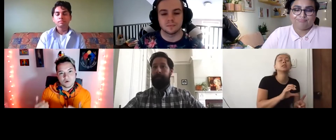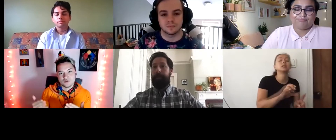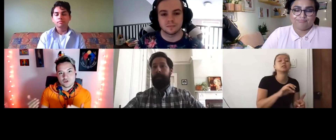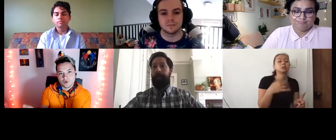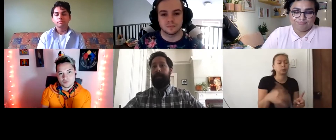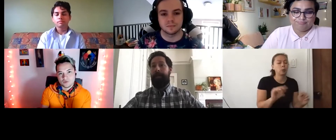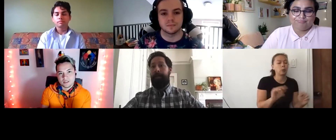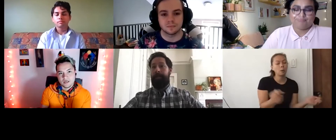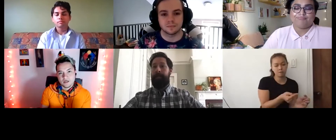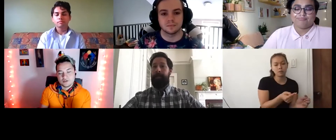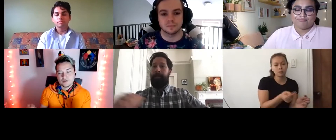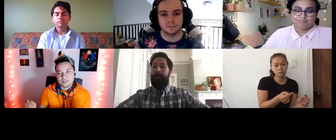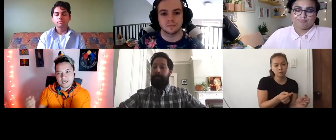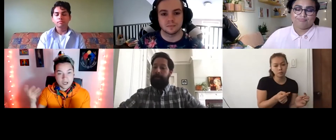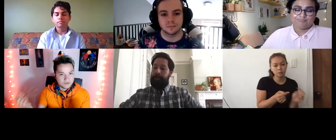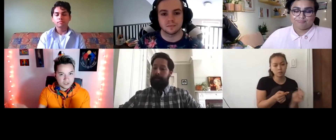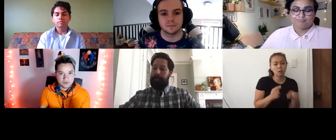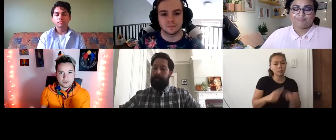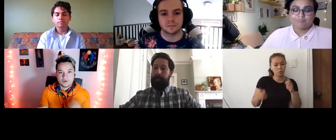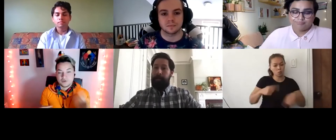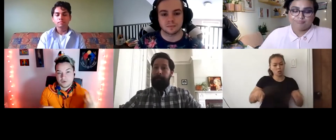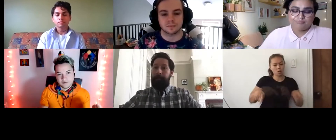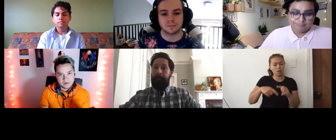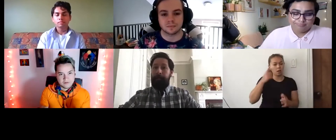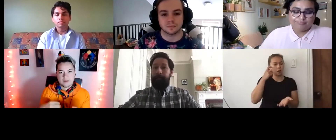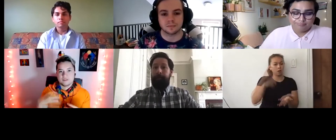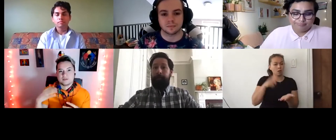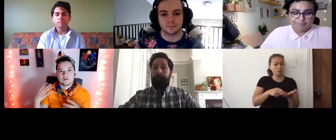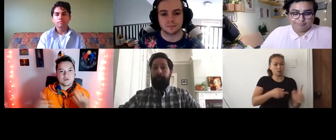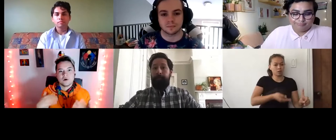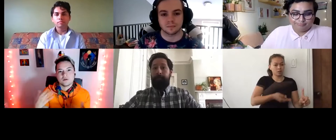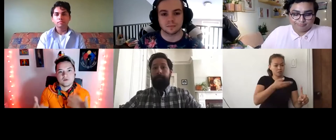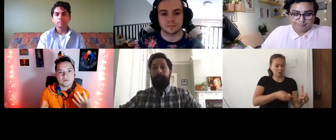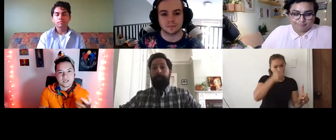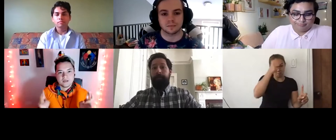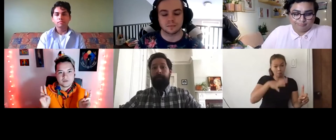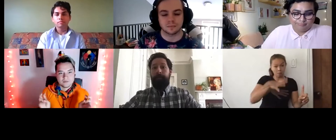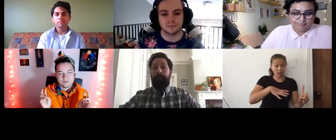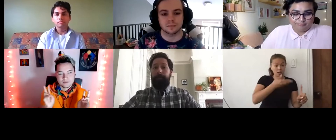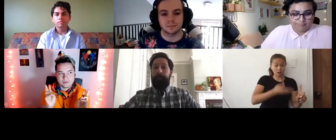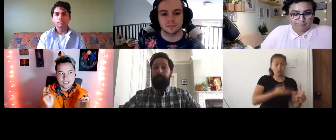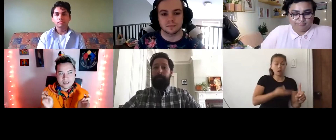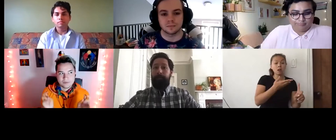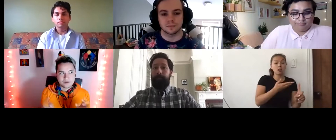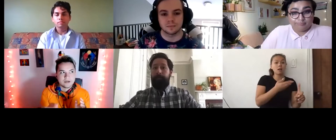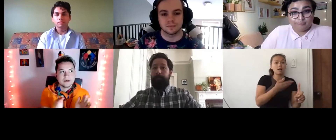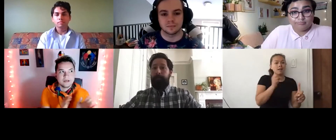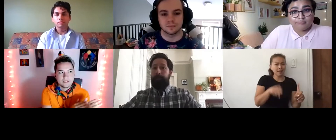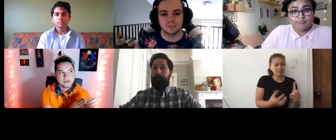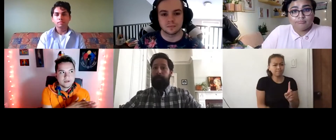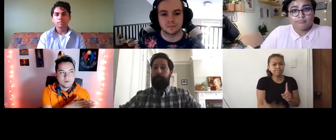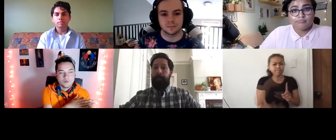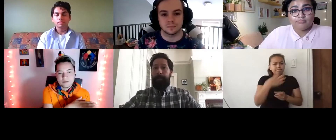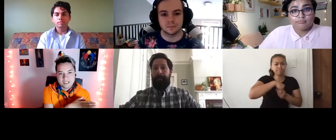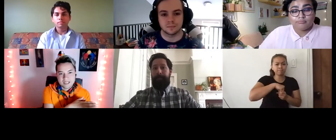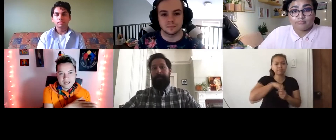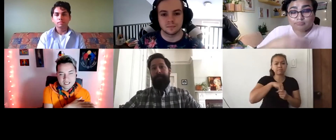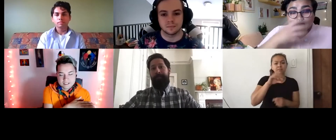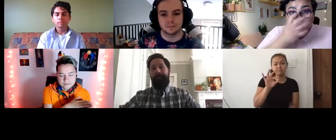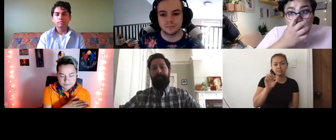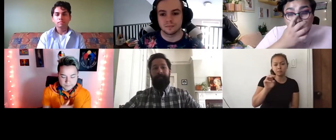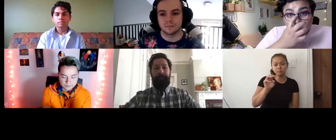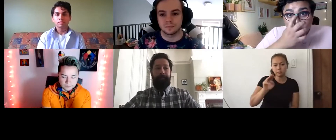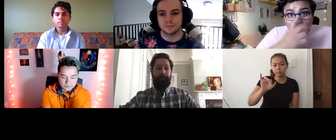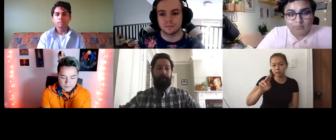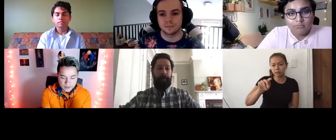so chose to take care of children or to cook for the families or to do all of those kind of contemporary womanly